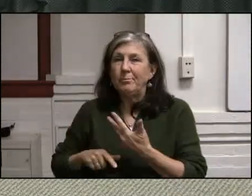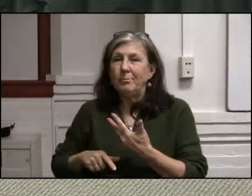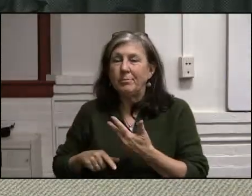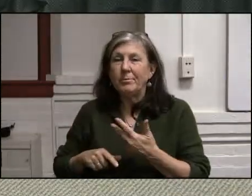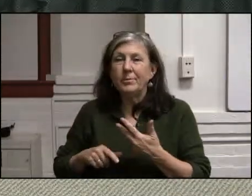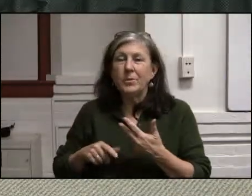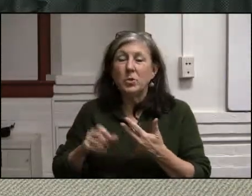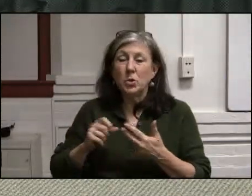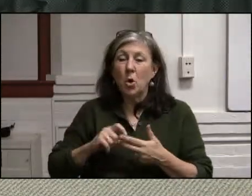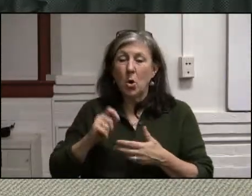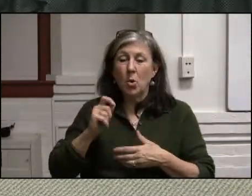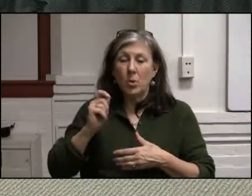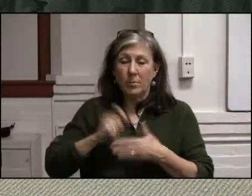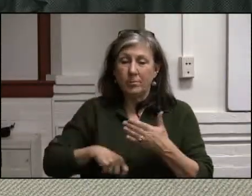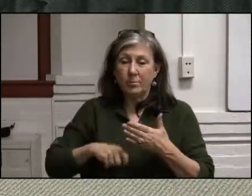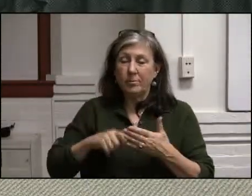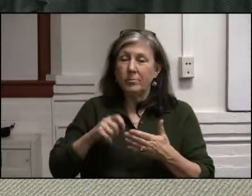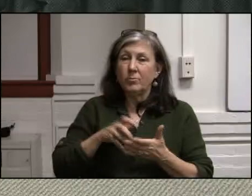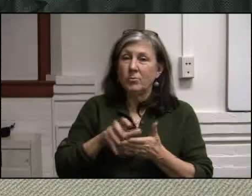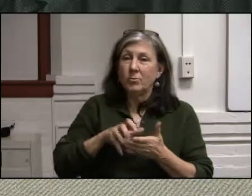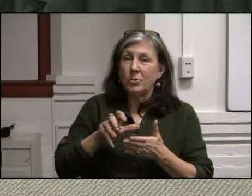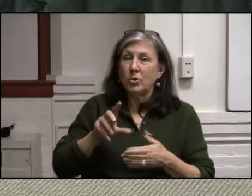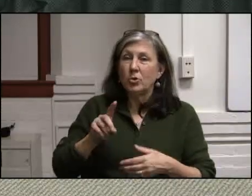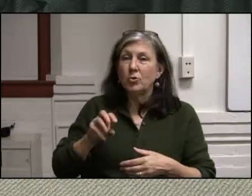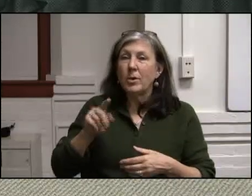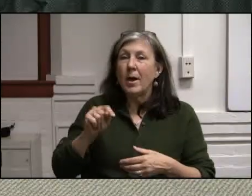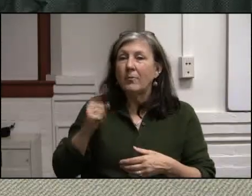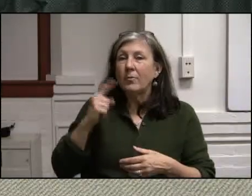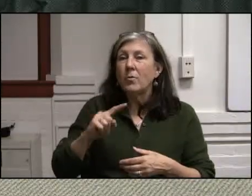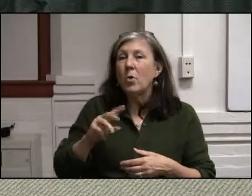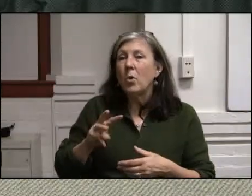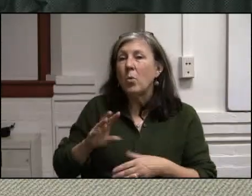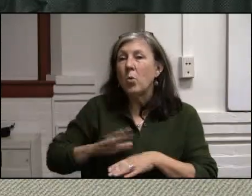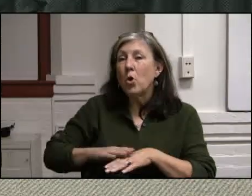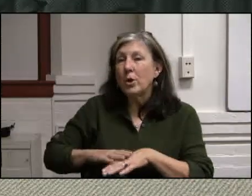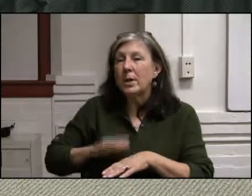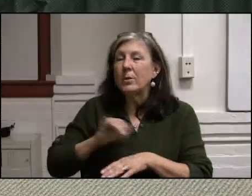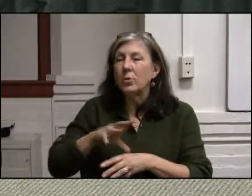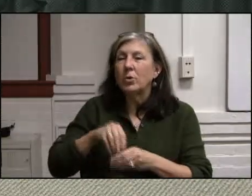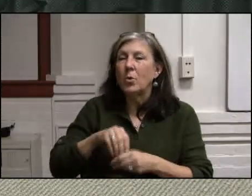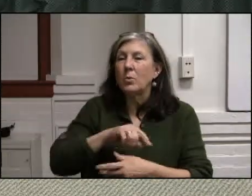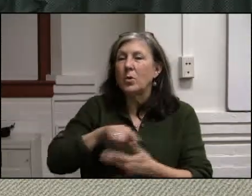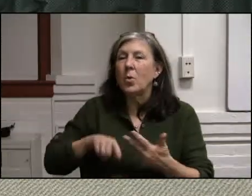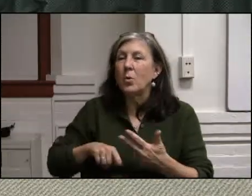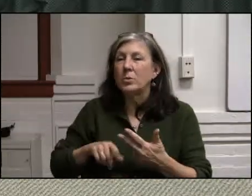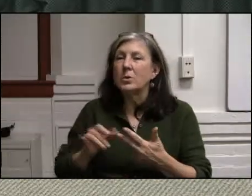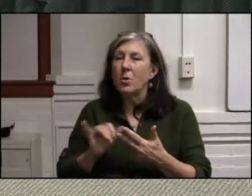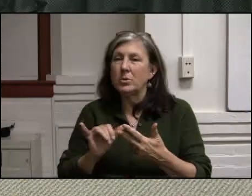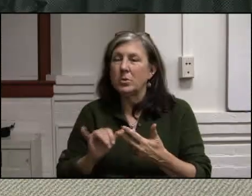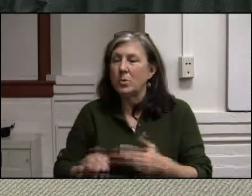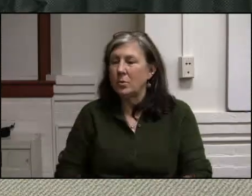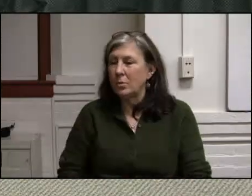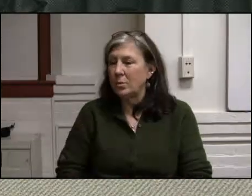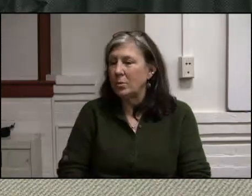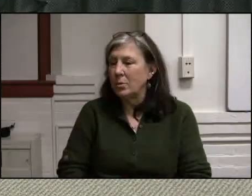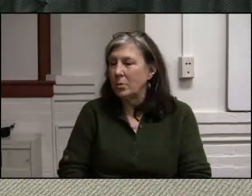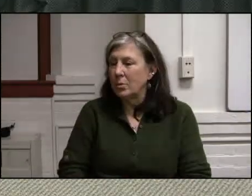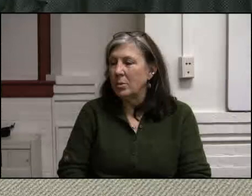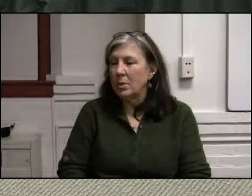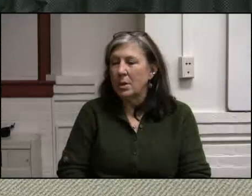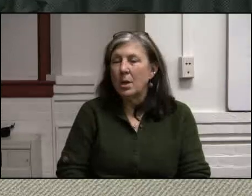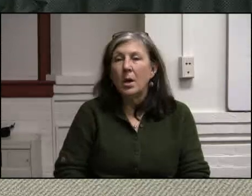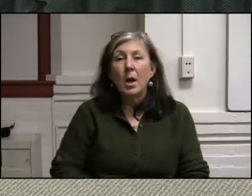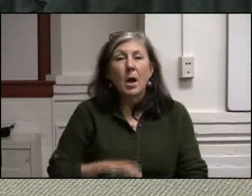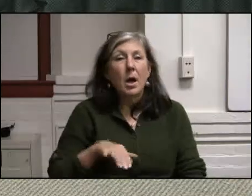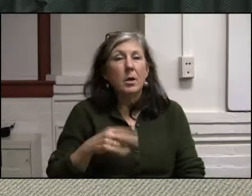on January 21st and January 28th, we'll include those items as separate warning articles. Now, 2 out of 3 of